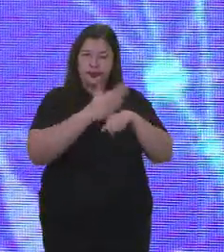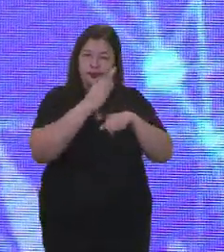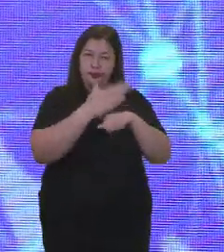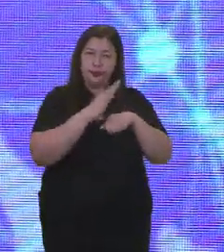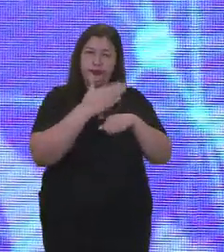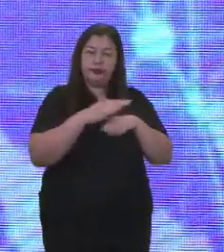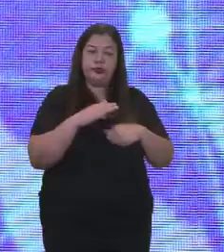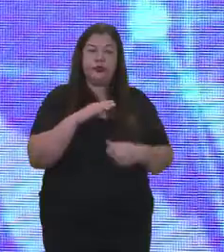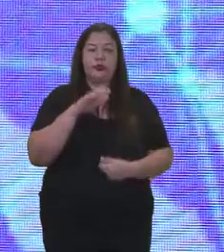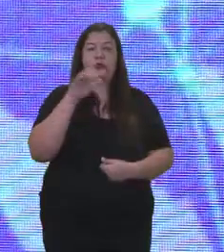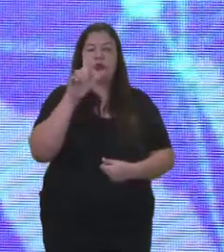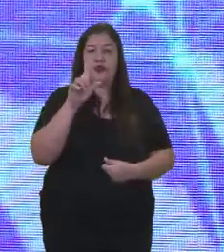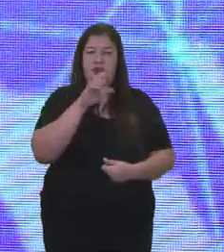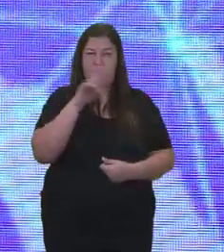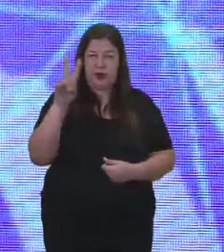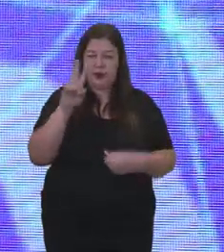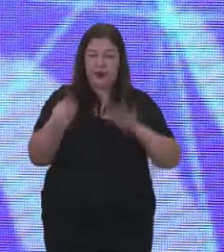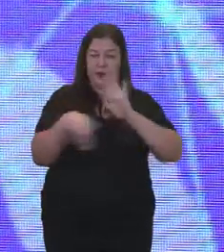perfection.